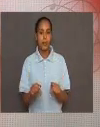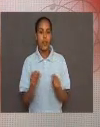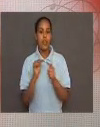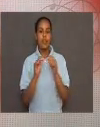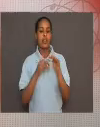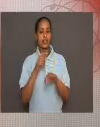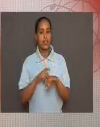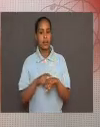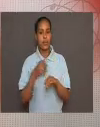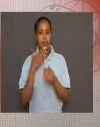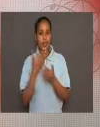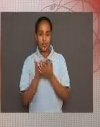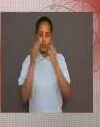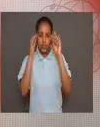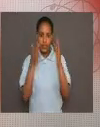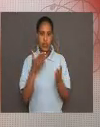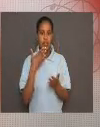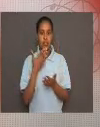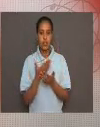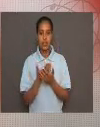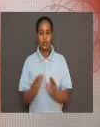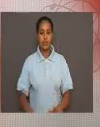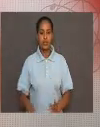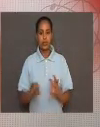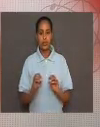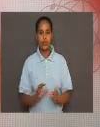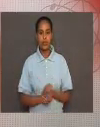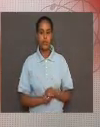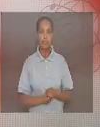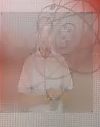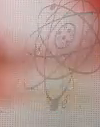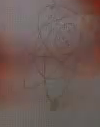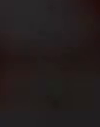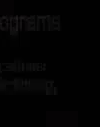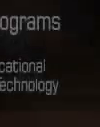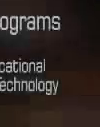Until next time, thank you, teacher. Thank you, students.